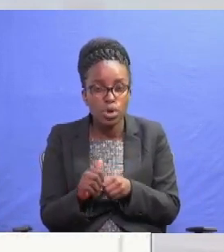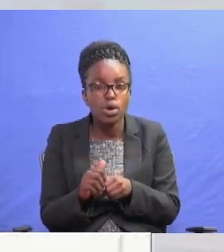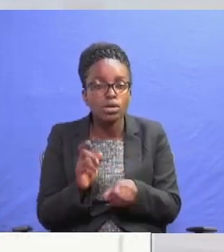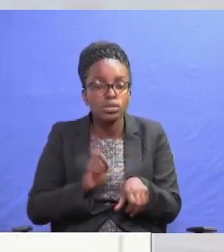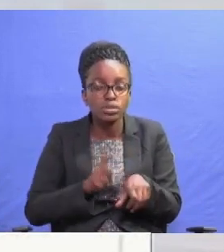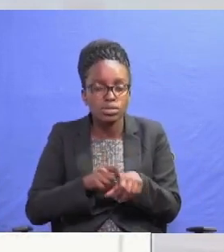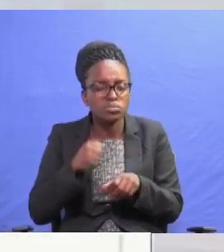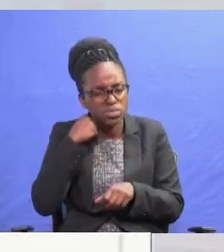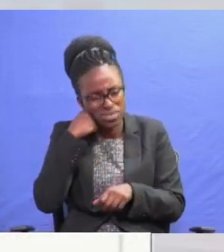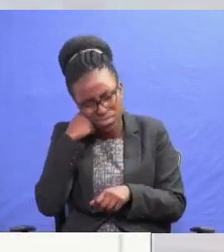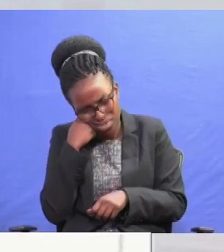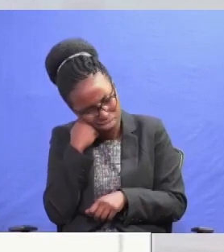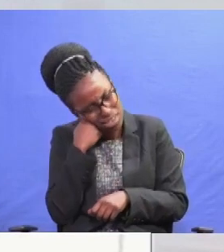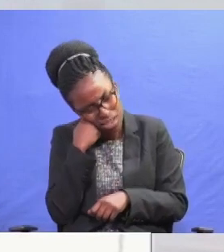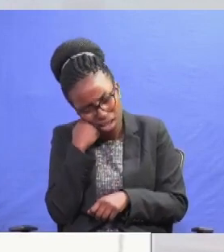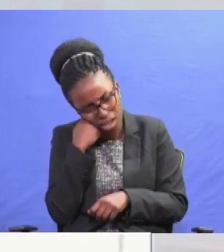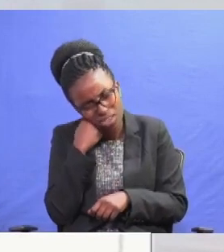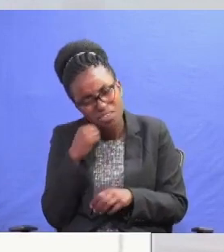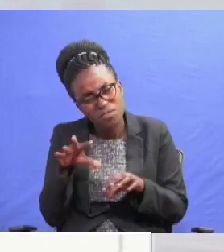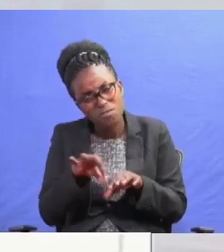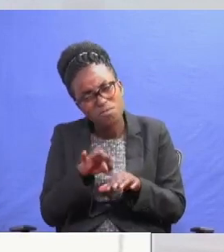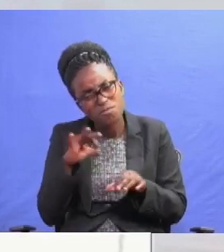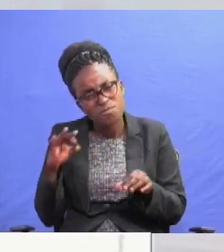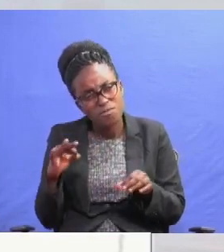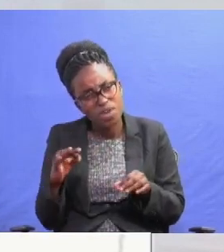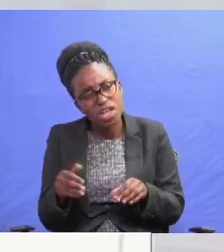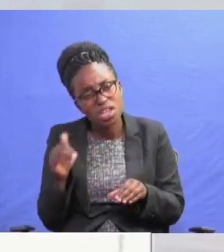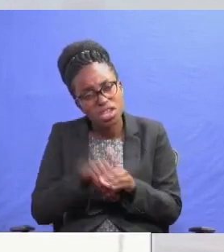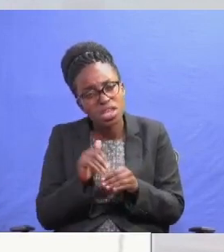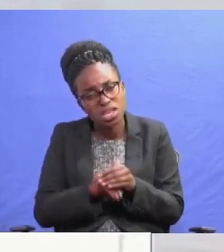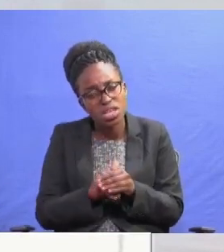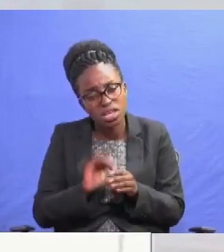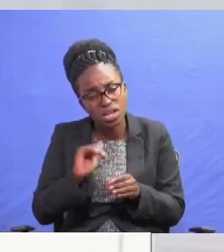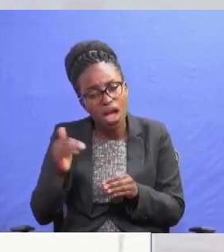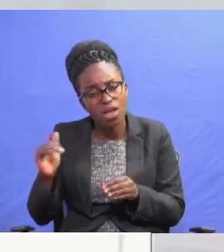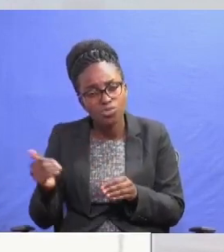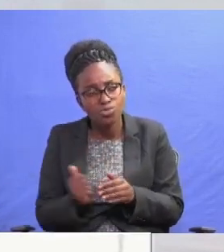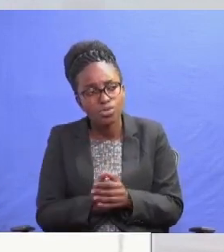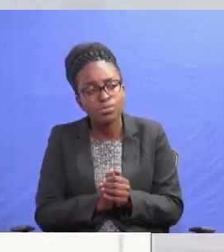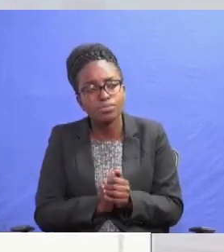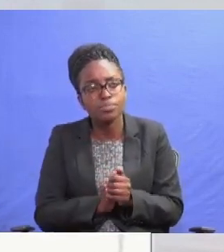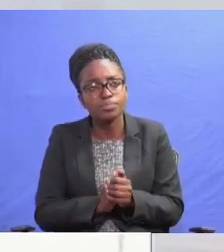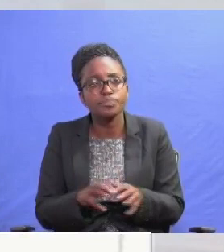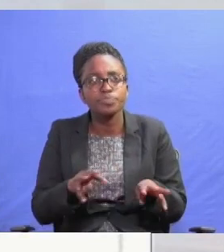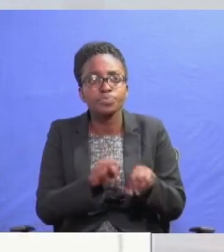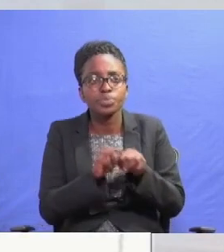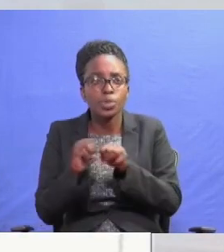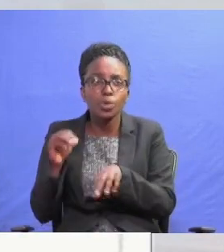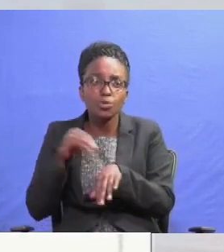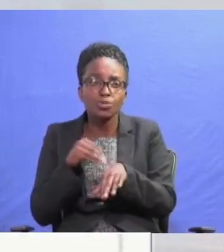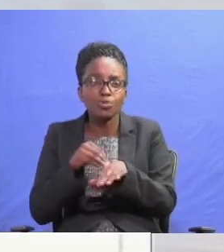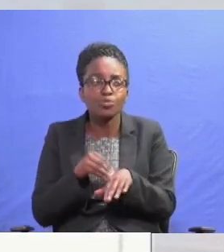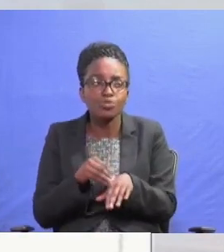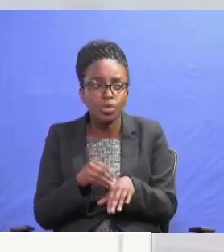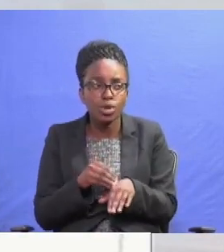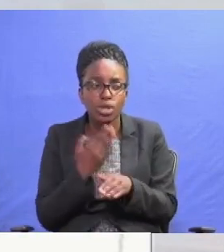of affairs that we find ourselves in as a country. Now let's move on, and of course, Prof, thank you so much. That is